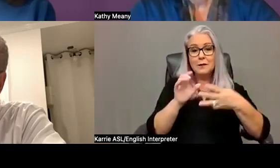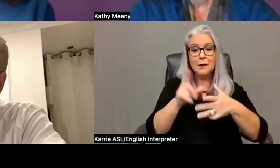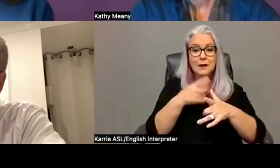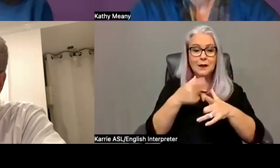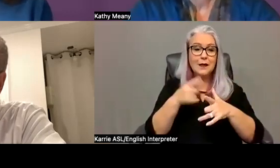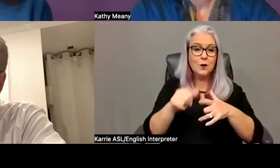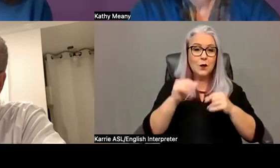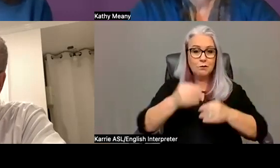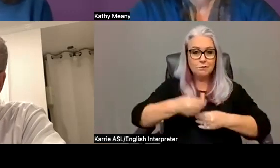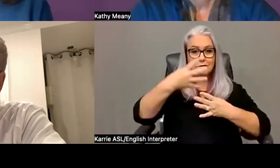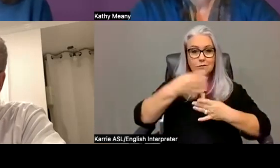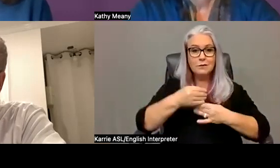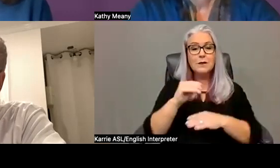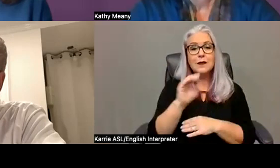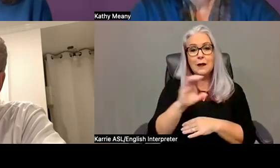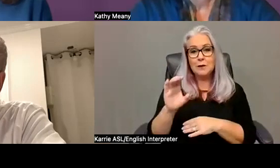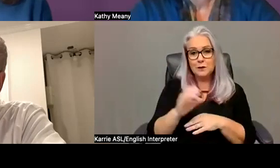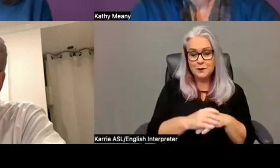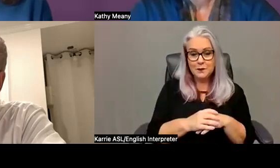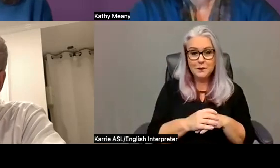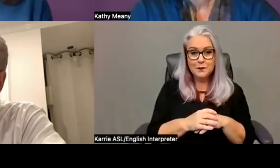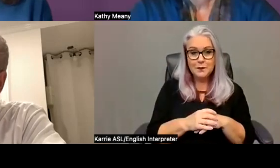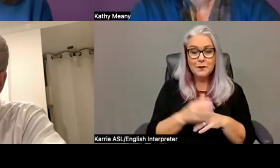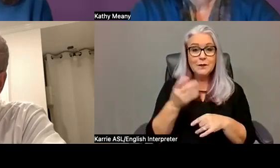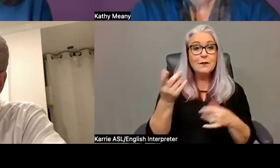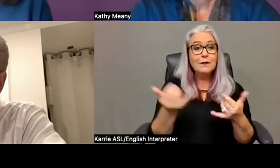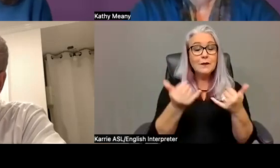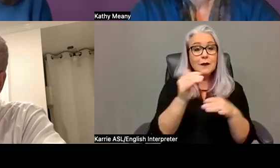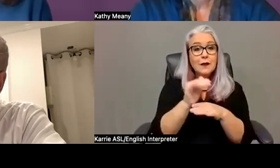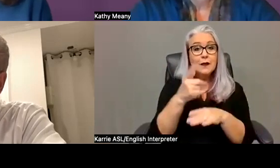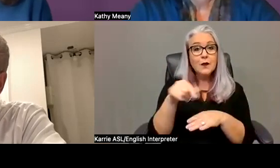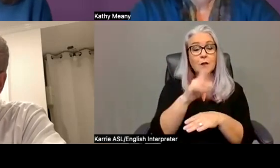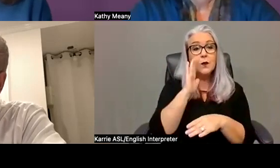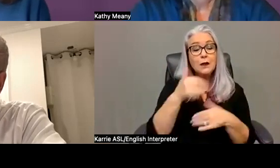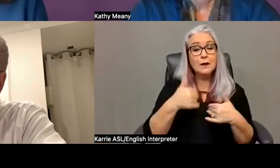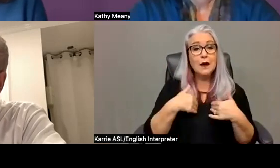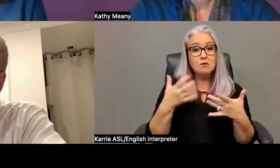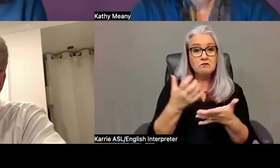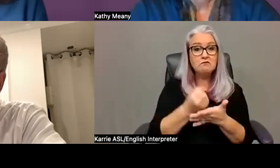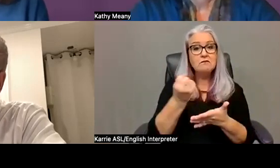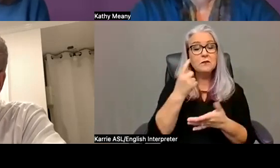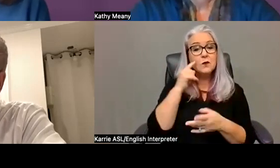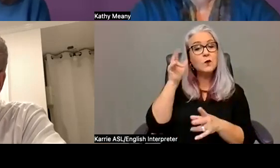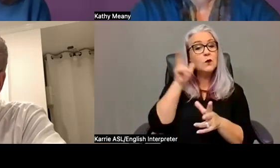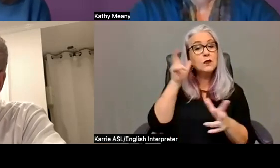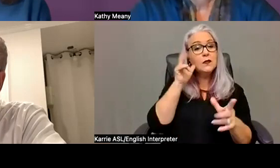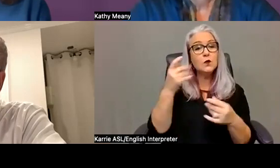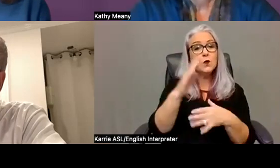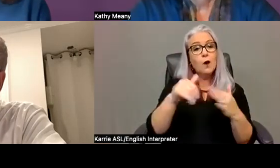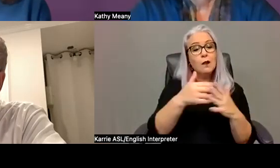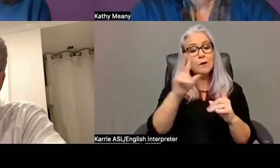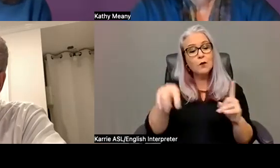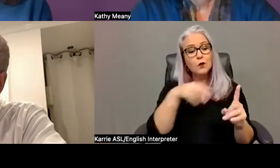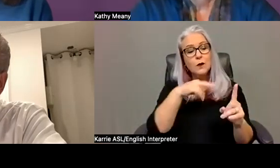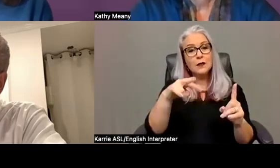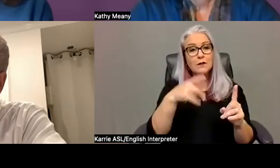the captions. This evening, you will have the opportunity to listen to the candidates' views on issues of importance